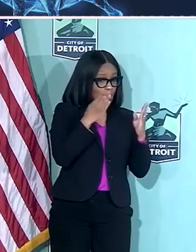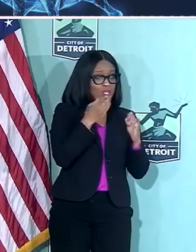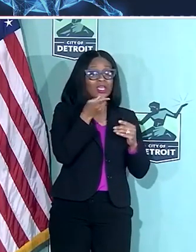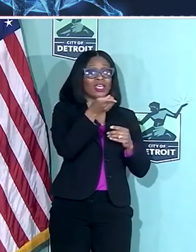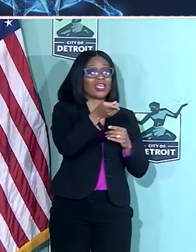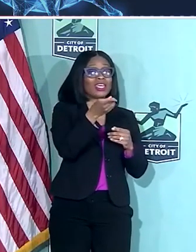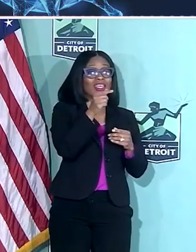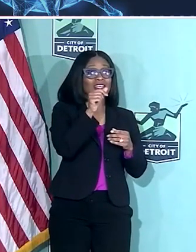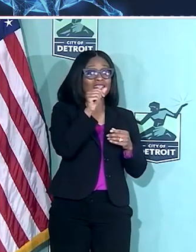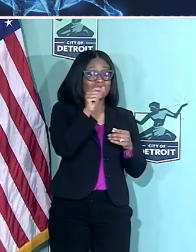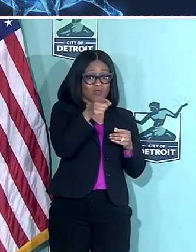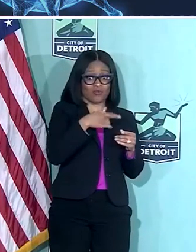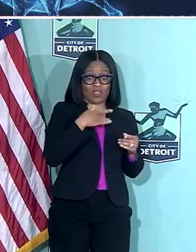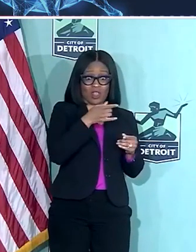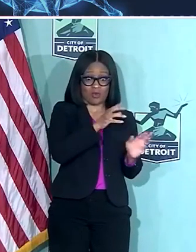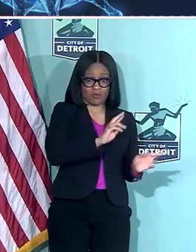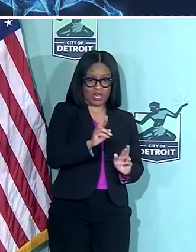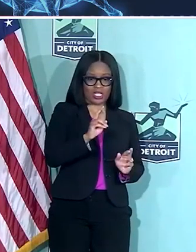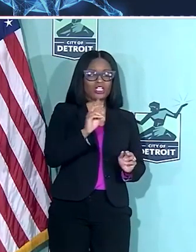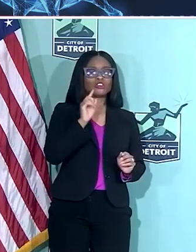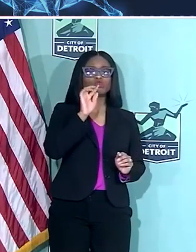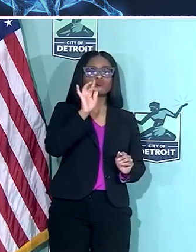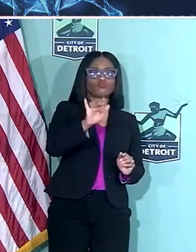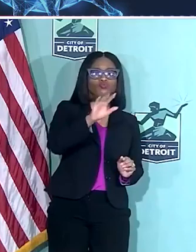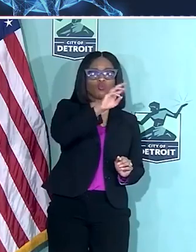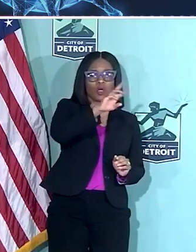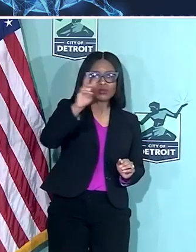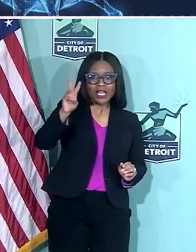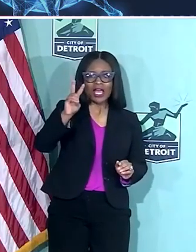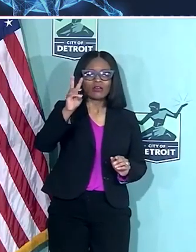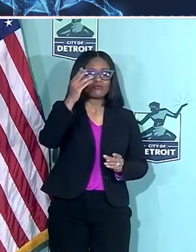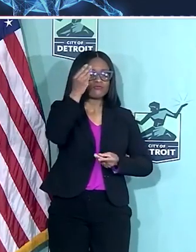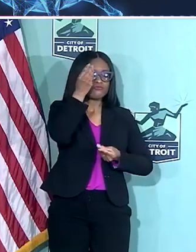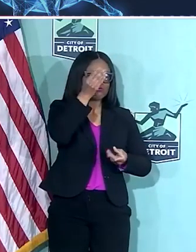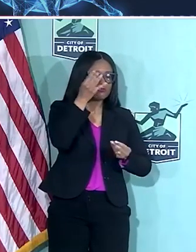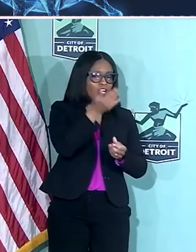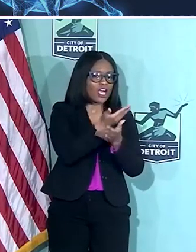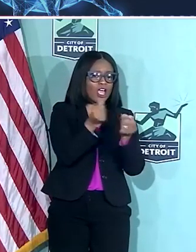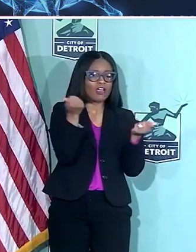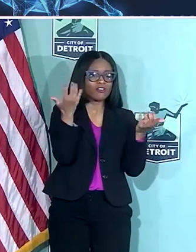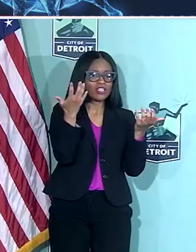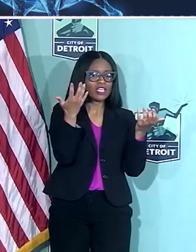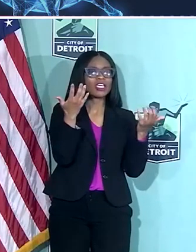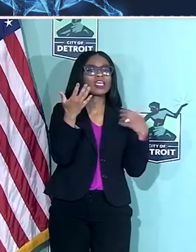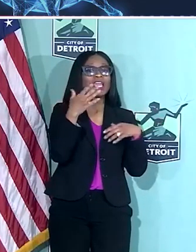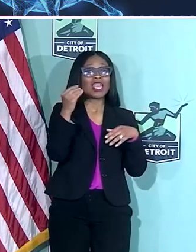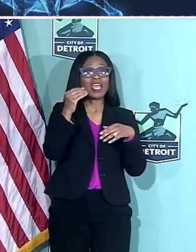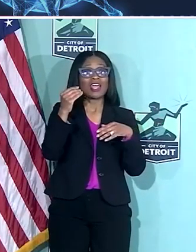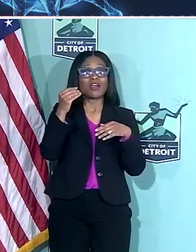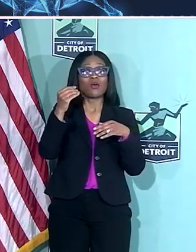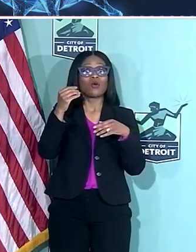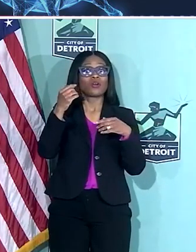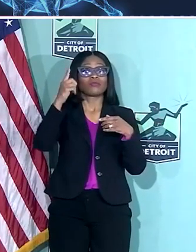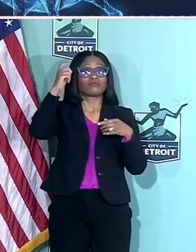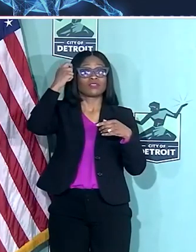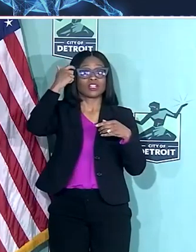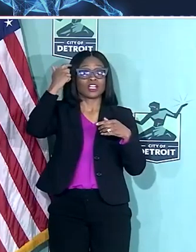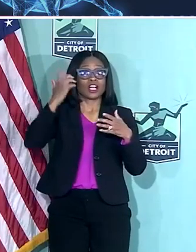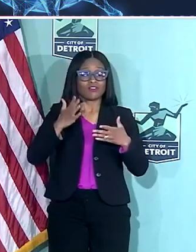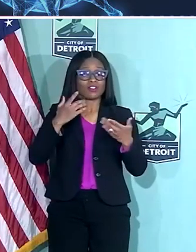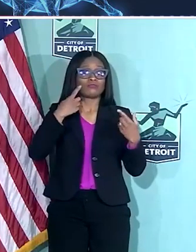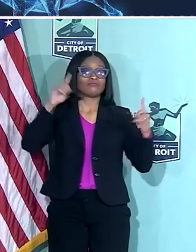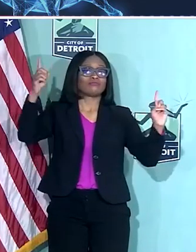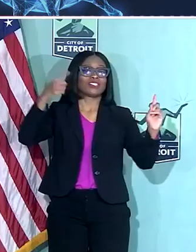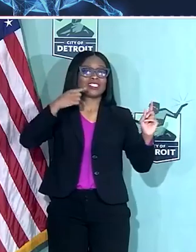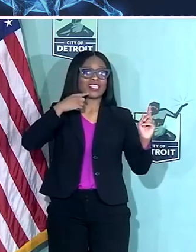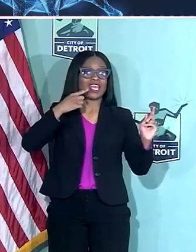website, and it'll tell you everything you need to know to get ready. And someday soon, I believe the governor will say we're in phase 4, and you don't want to be scrambling for a